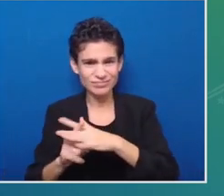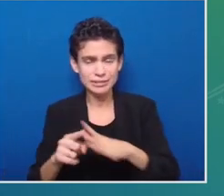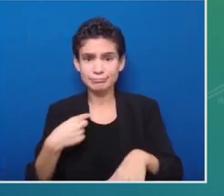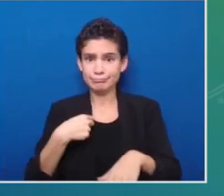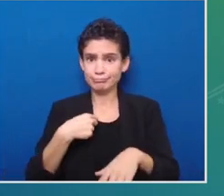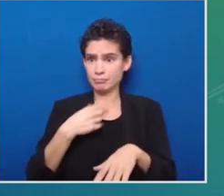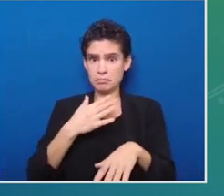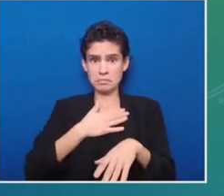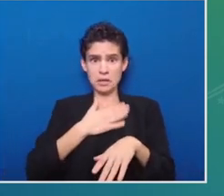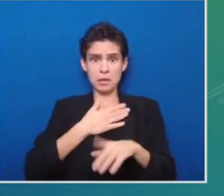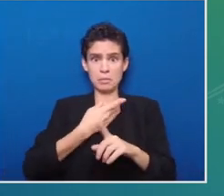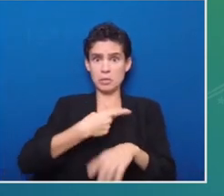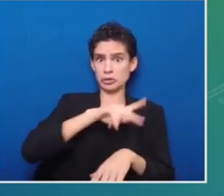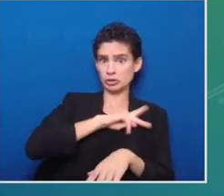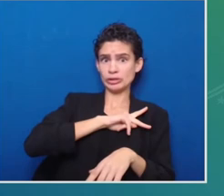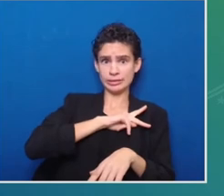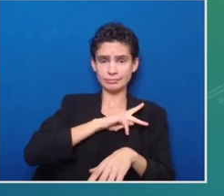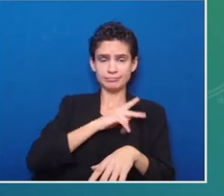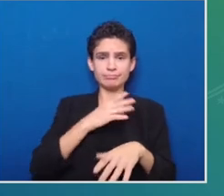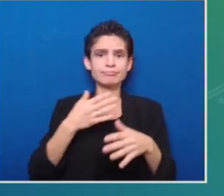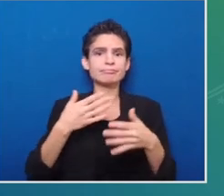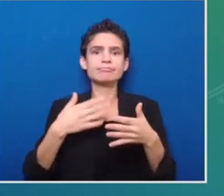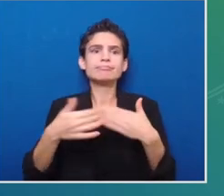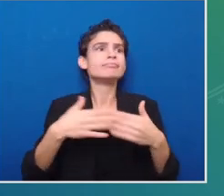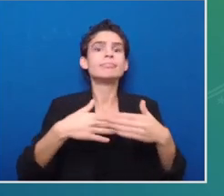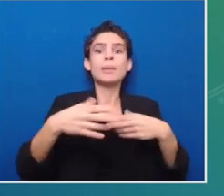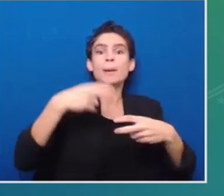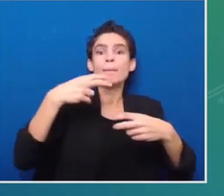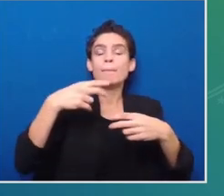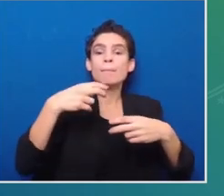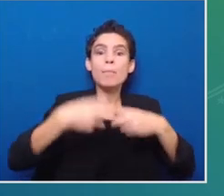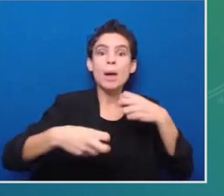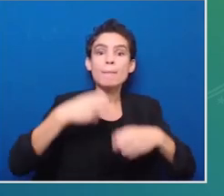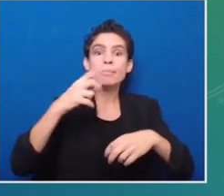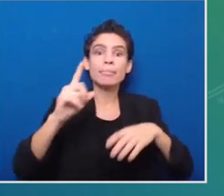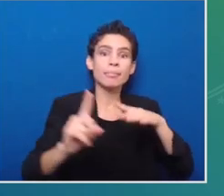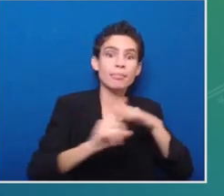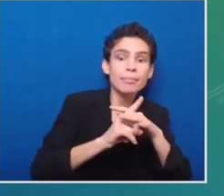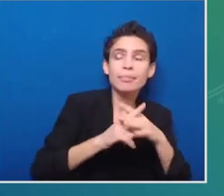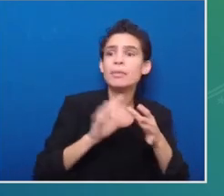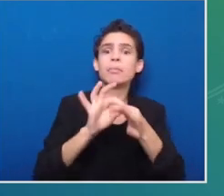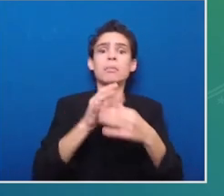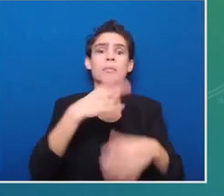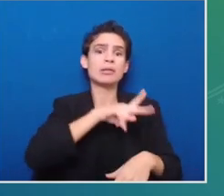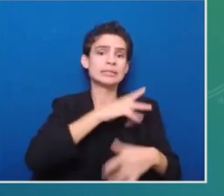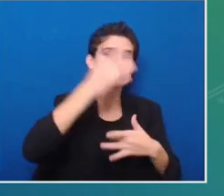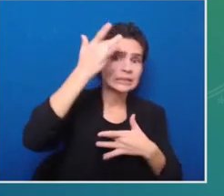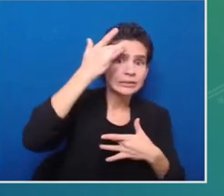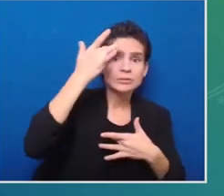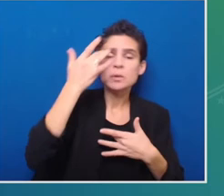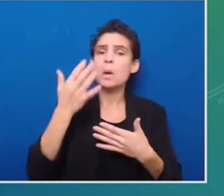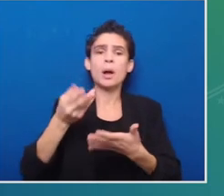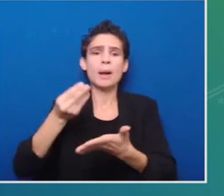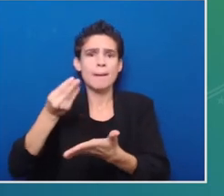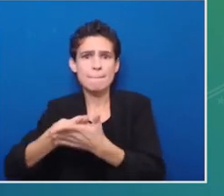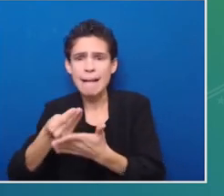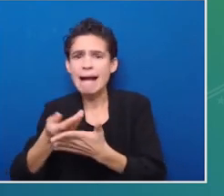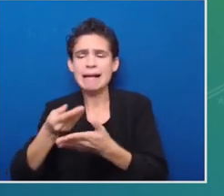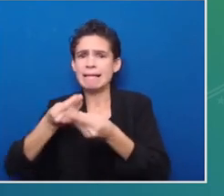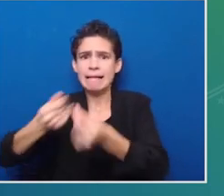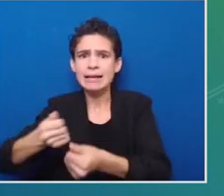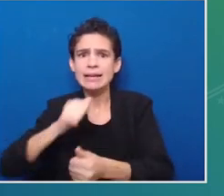the challenges that everyday people face when one unexpected illness or expense can upend the economic stability